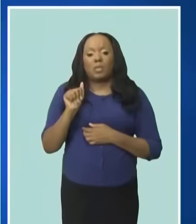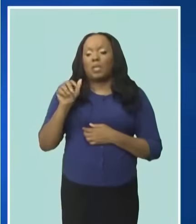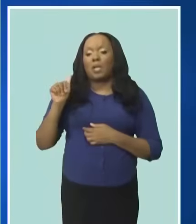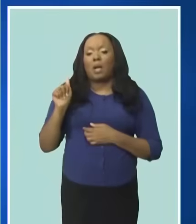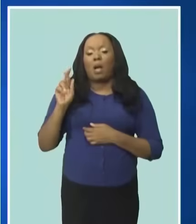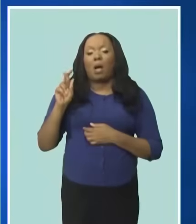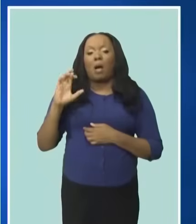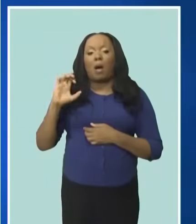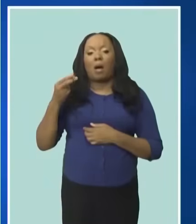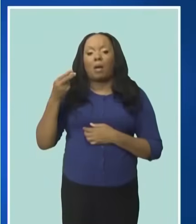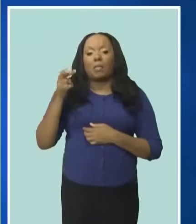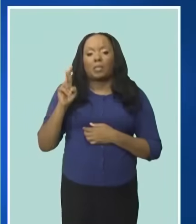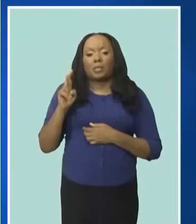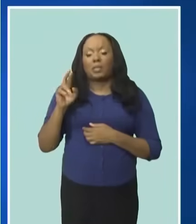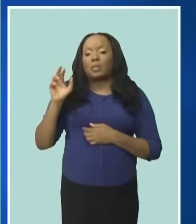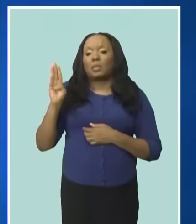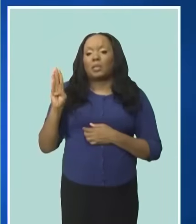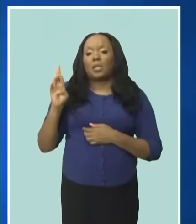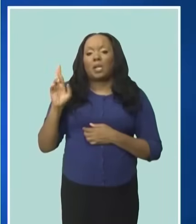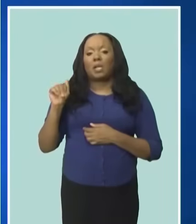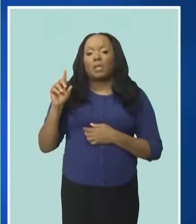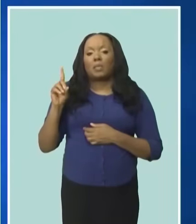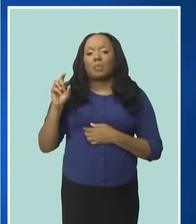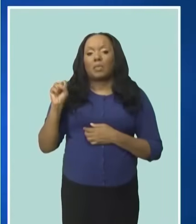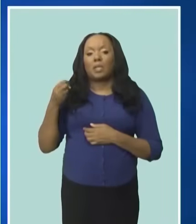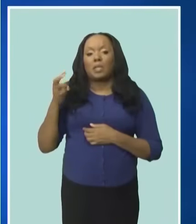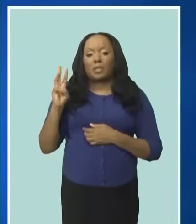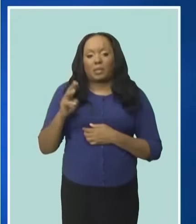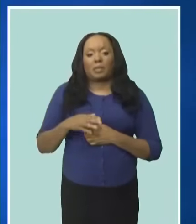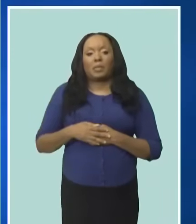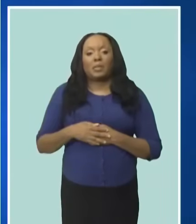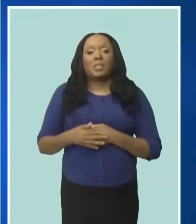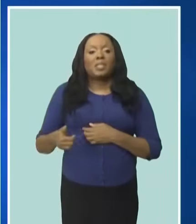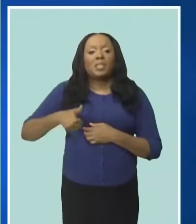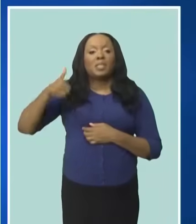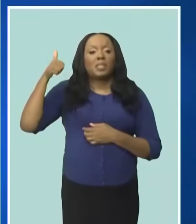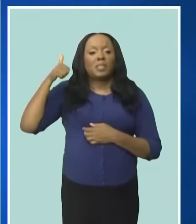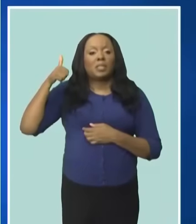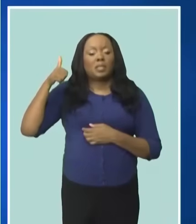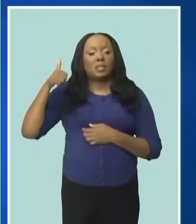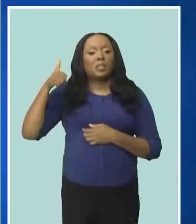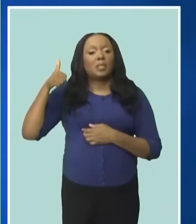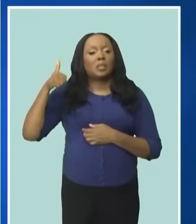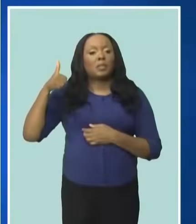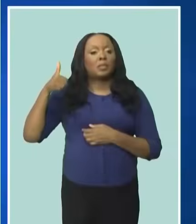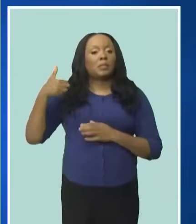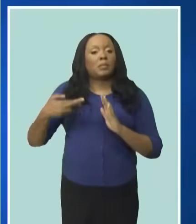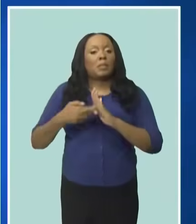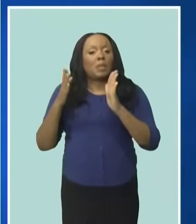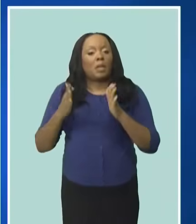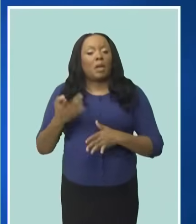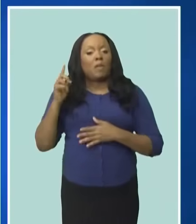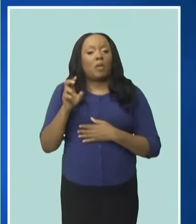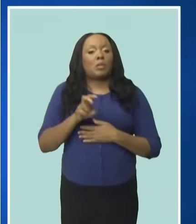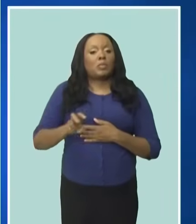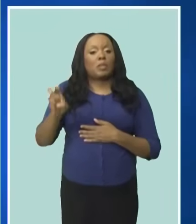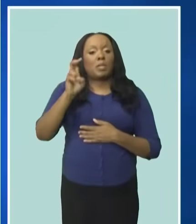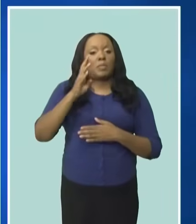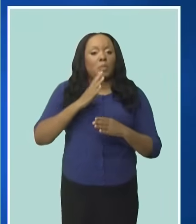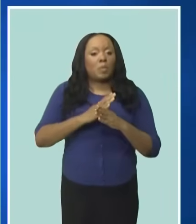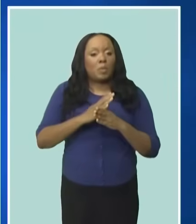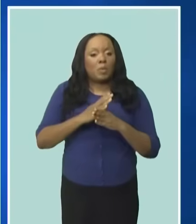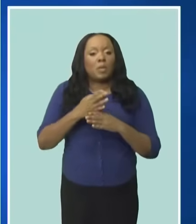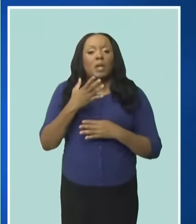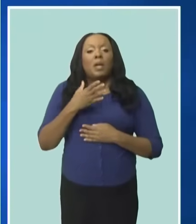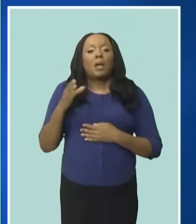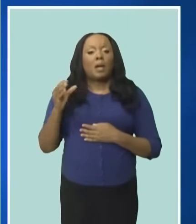Archer Bradshaw, Chief Operations Officer at the Transport Board, Linda Holder, and representatives of the Alliance Owners